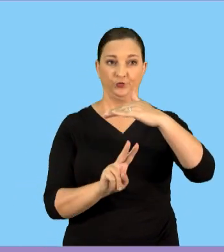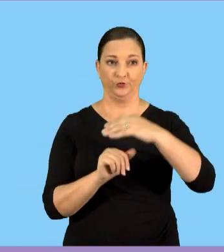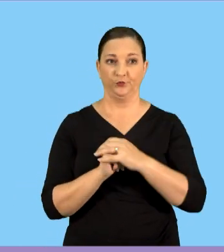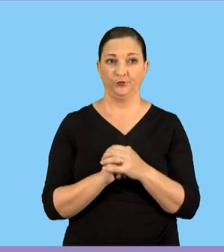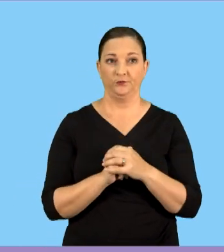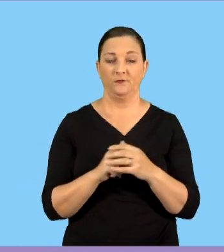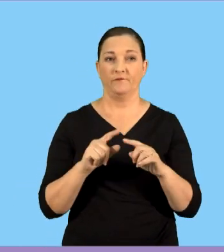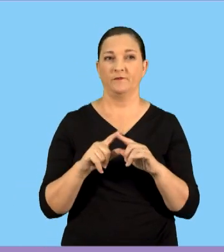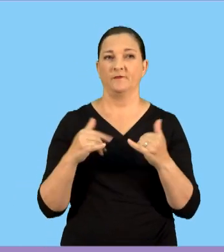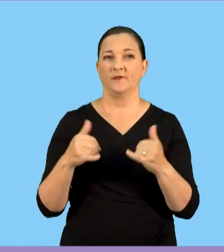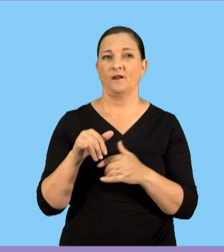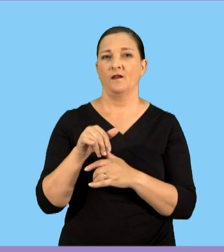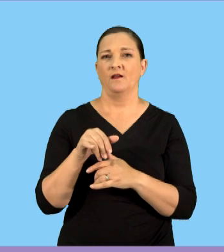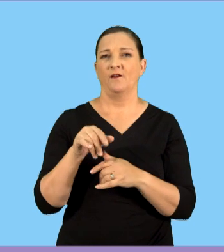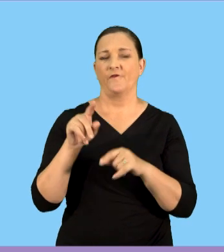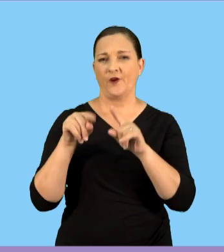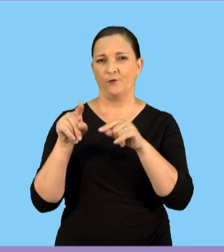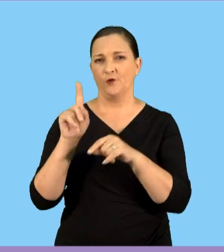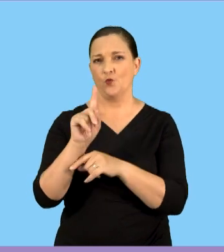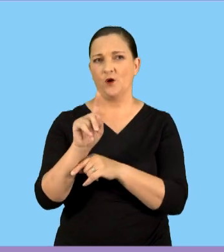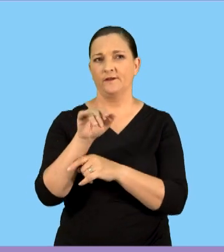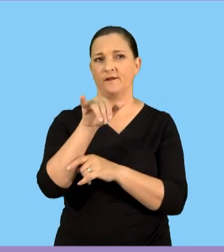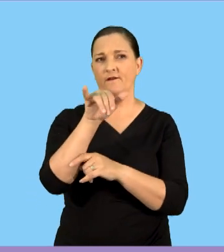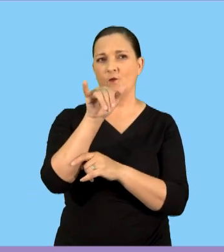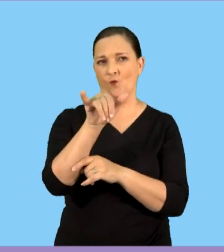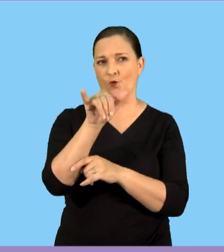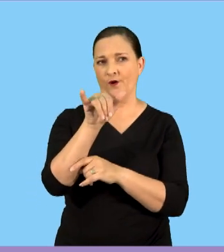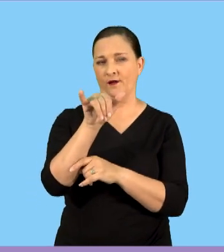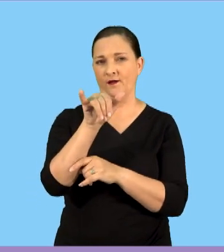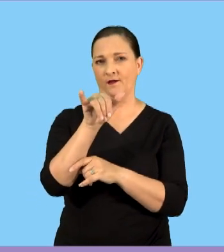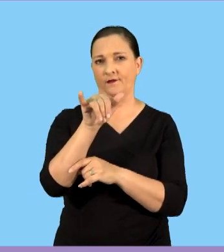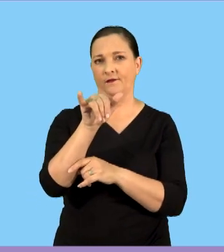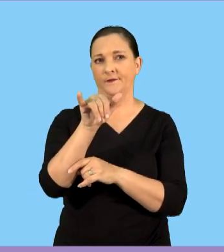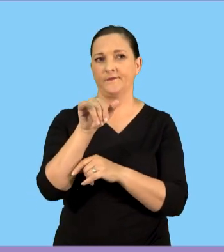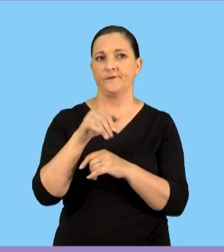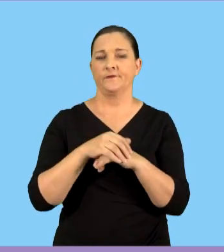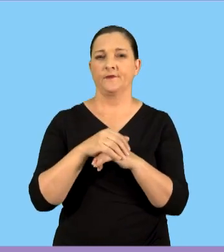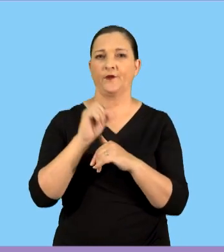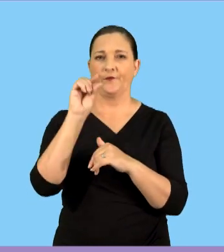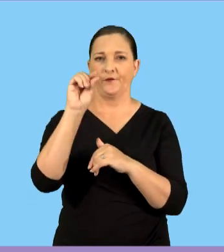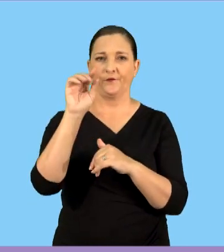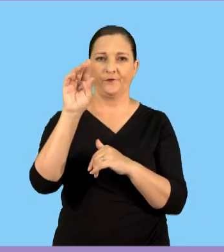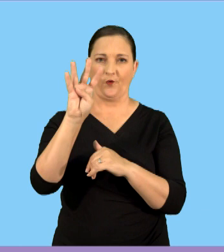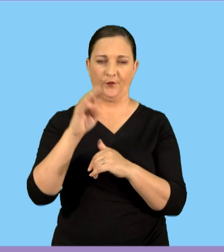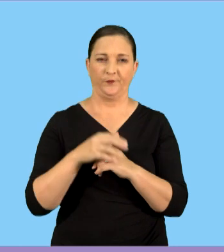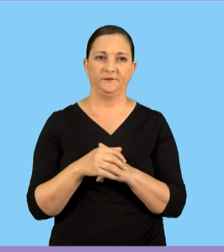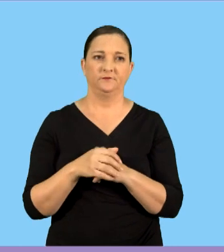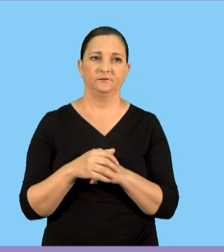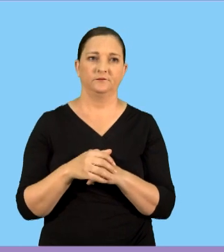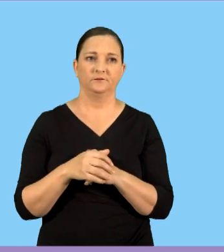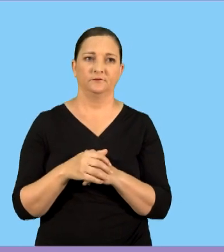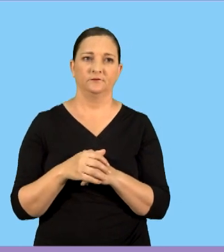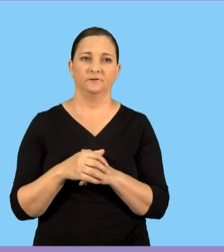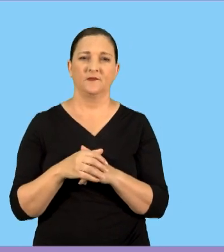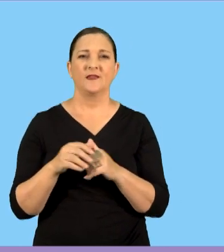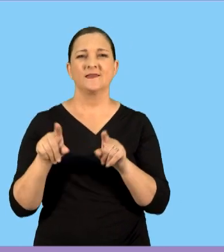And when we look at the variables, we have a variable with an exponent 4 and the same